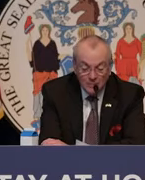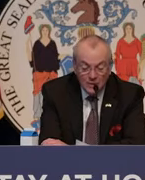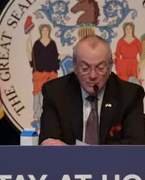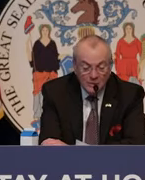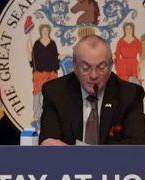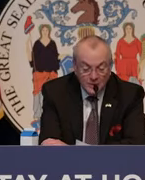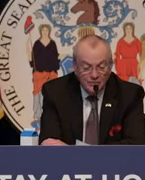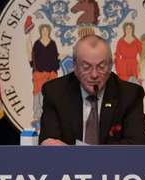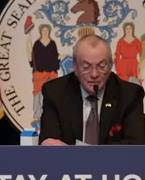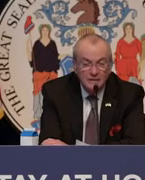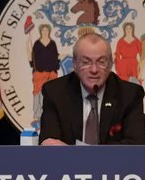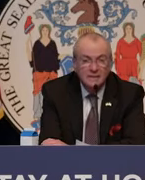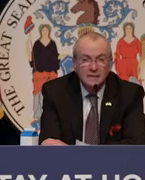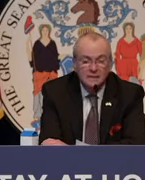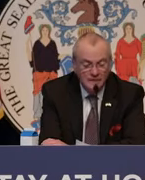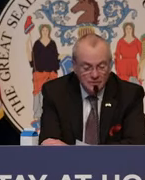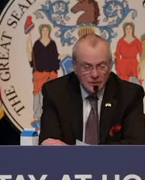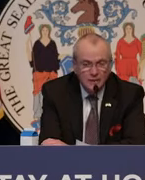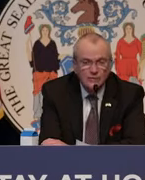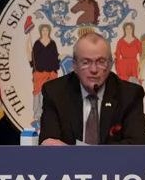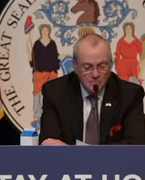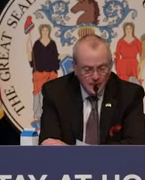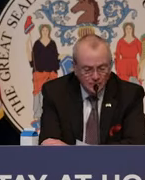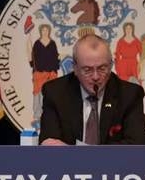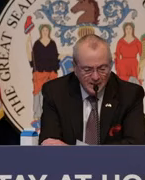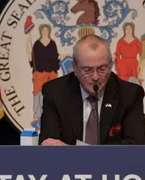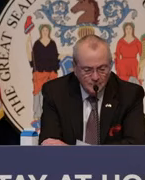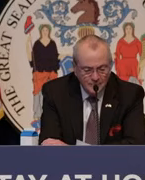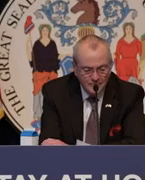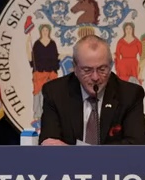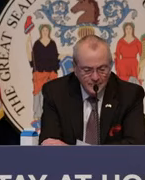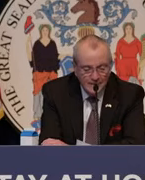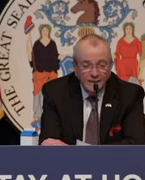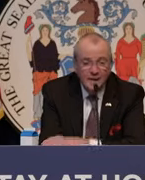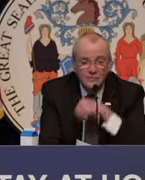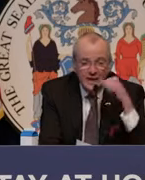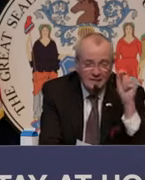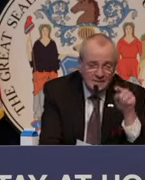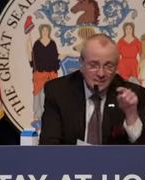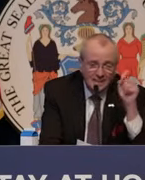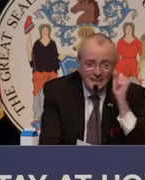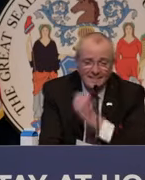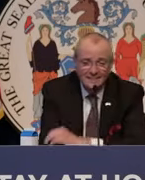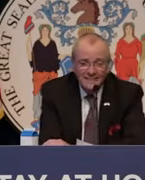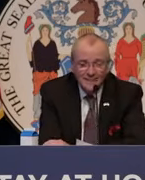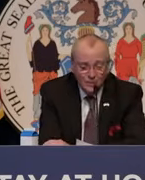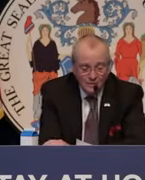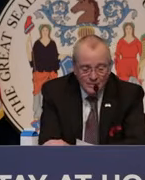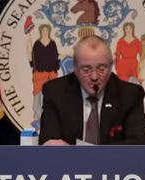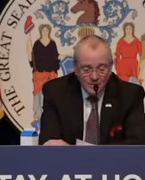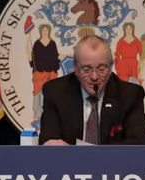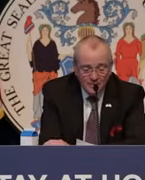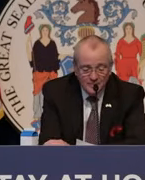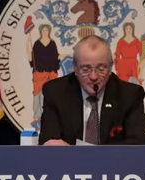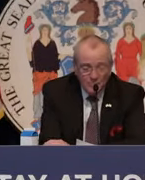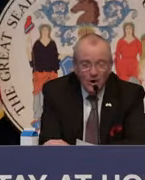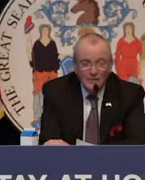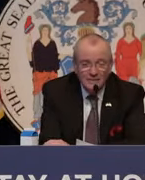your memory bring peace to Kitty and your daughters. God bless you, pal. And finally today, we